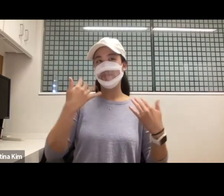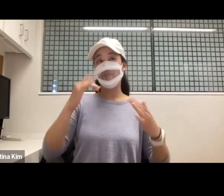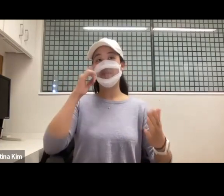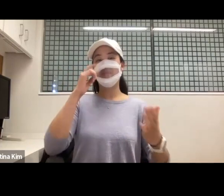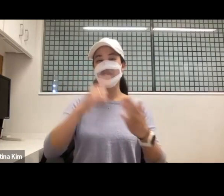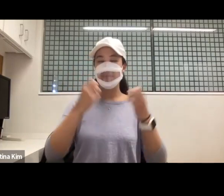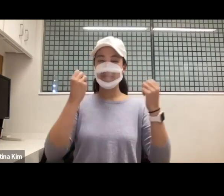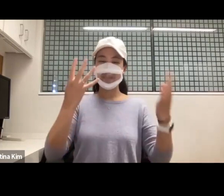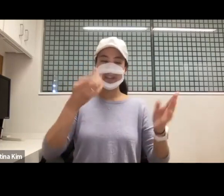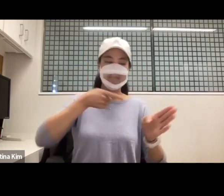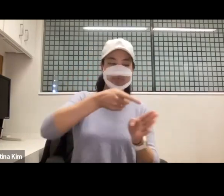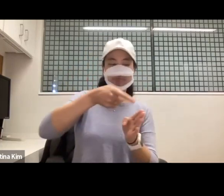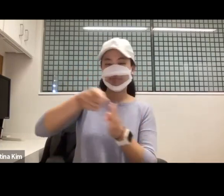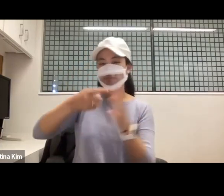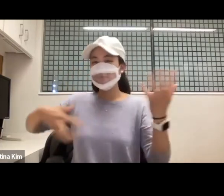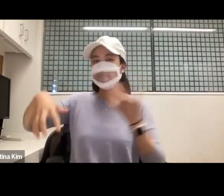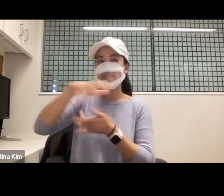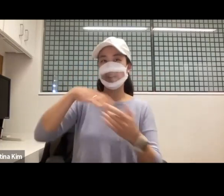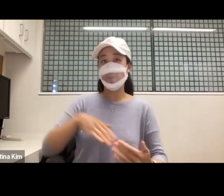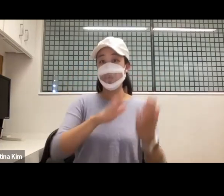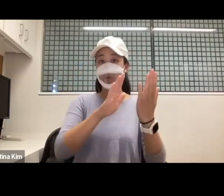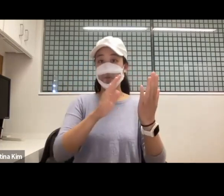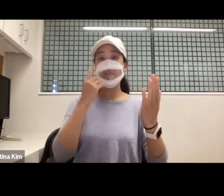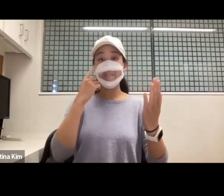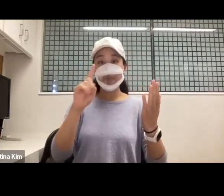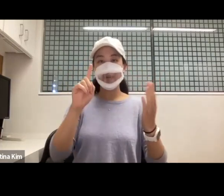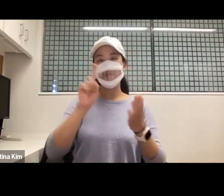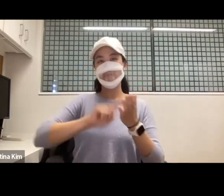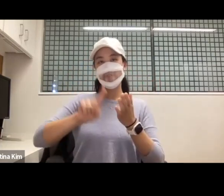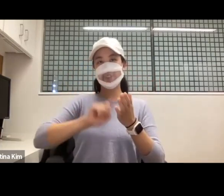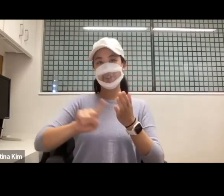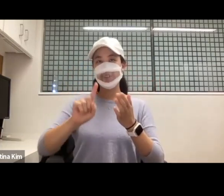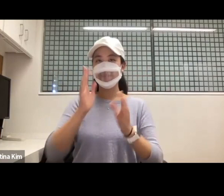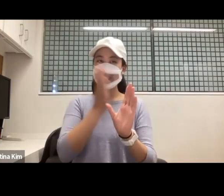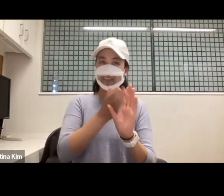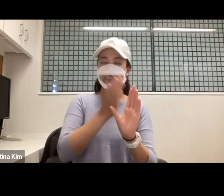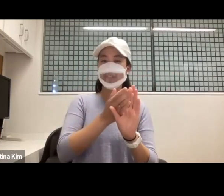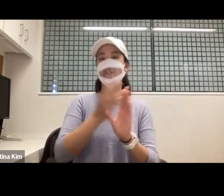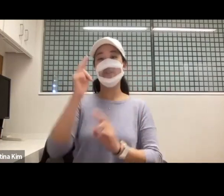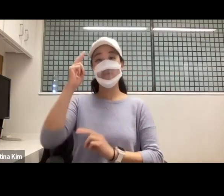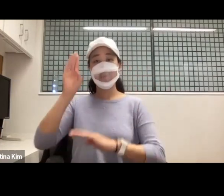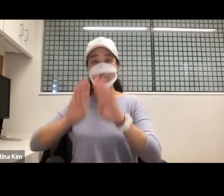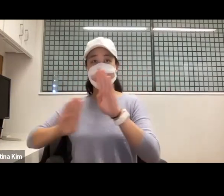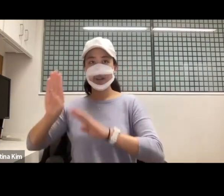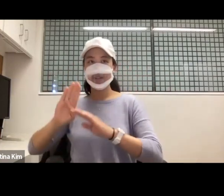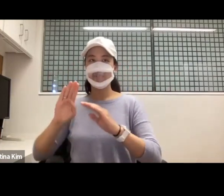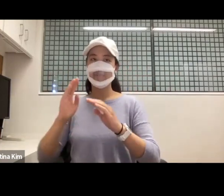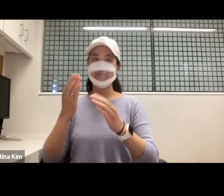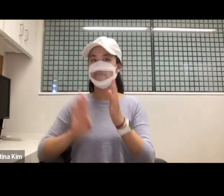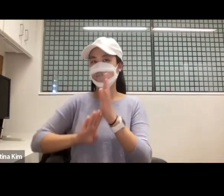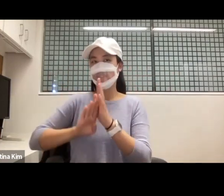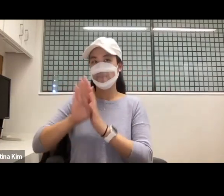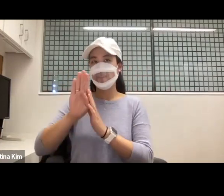of Learning. Dr. Immordino-Yang is known for using interdisciplinary approaches to research